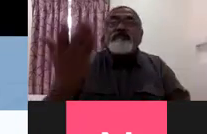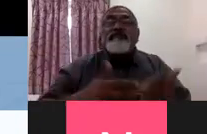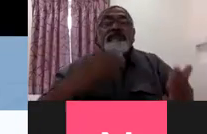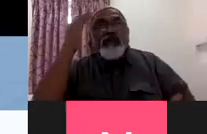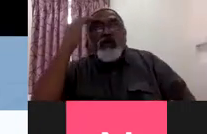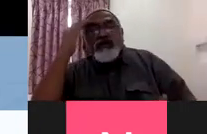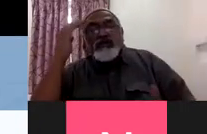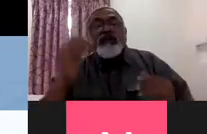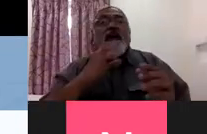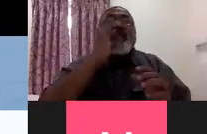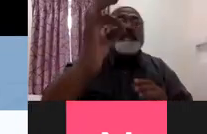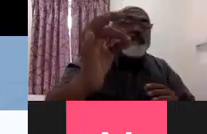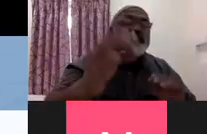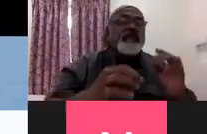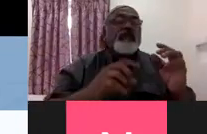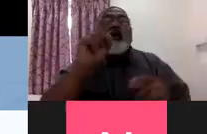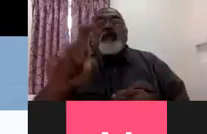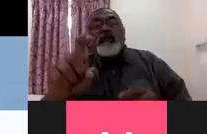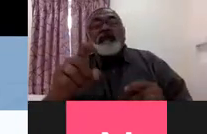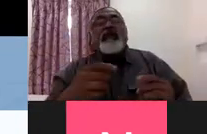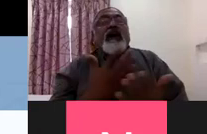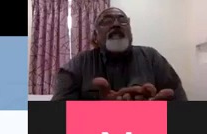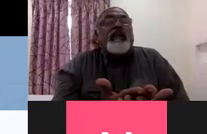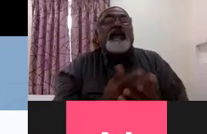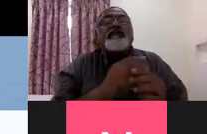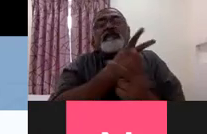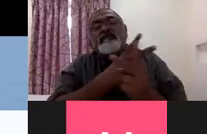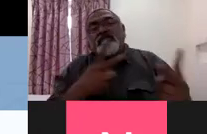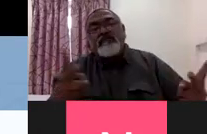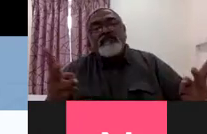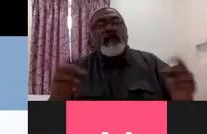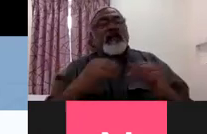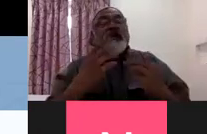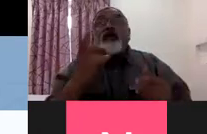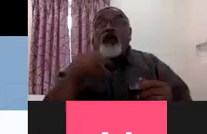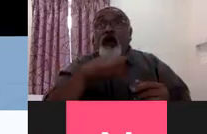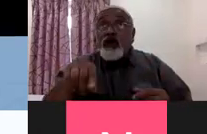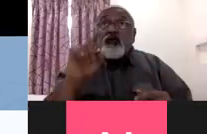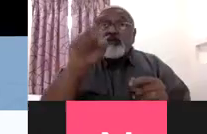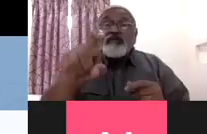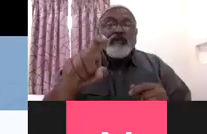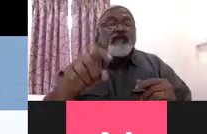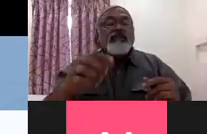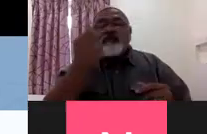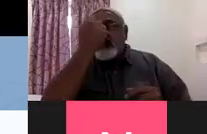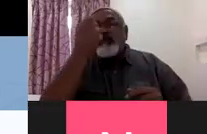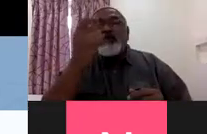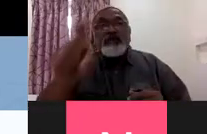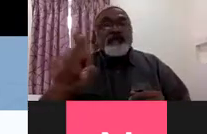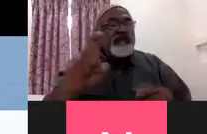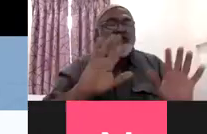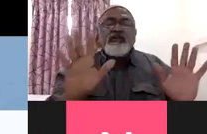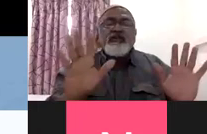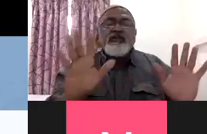and questions also. A question is a question, and there is no wrong question or a right question or a silly question. It's a question.